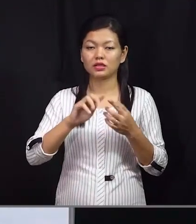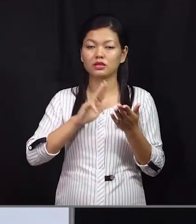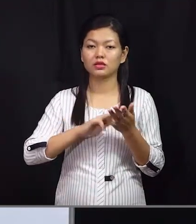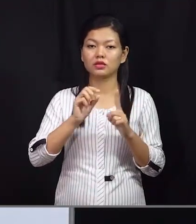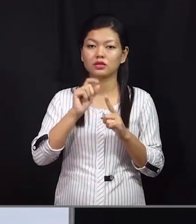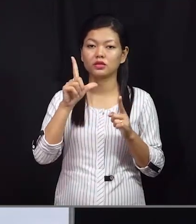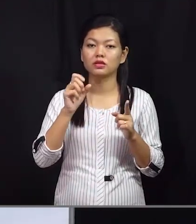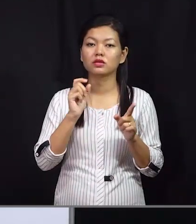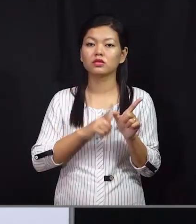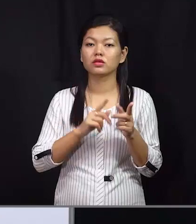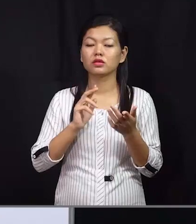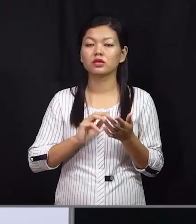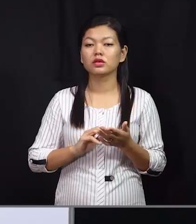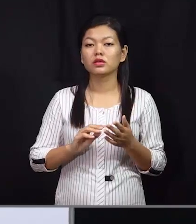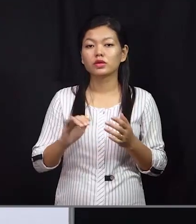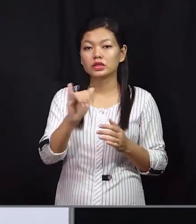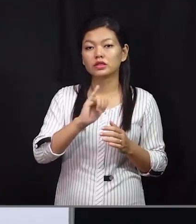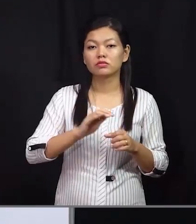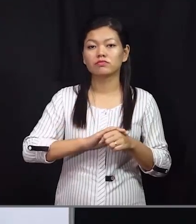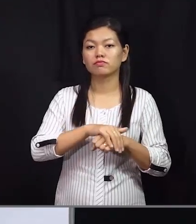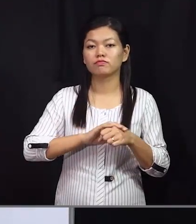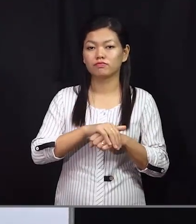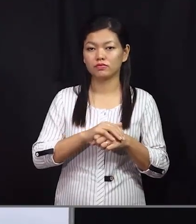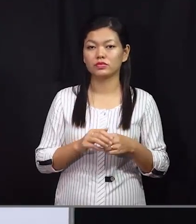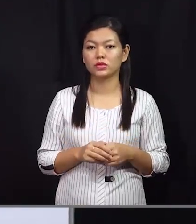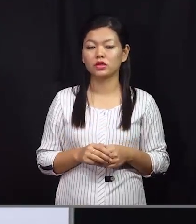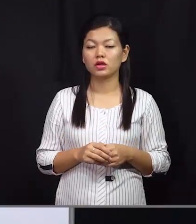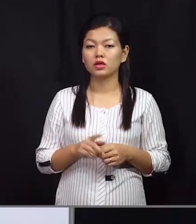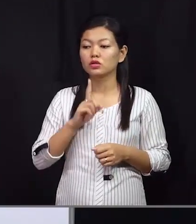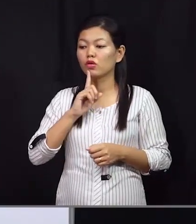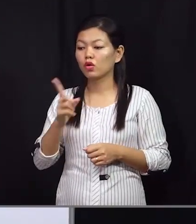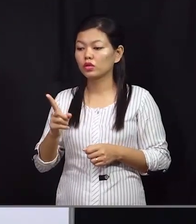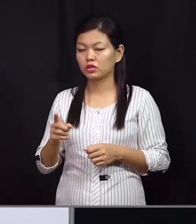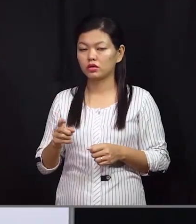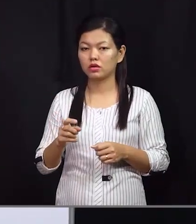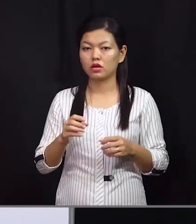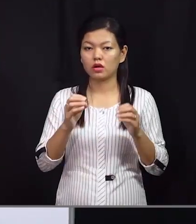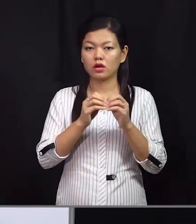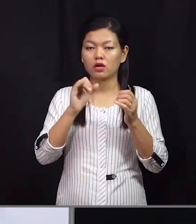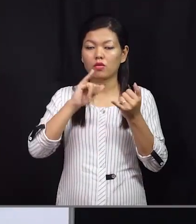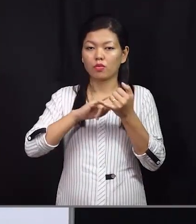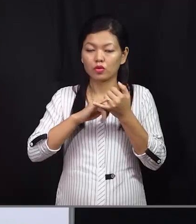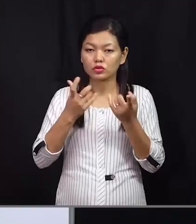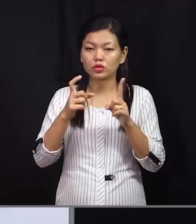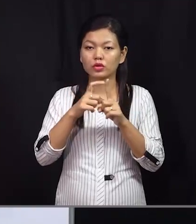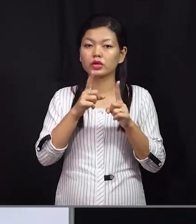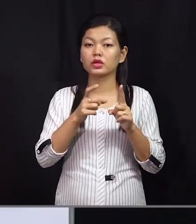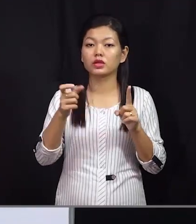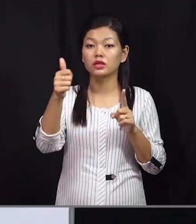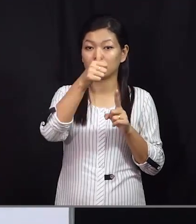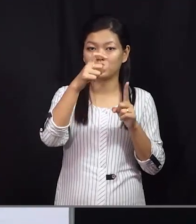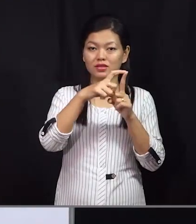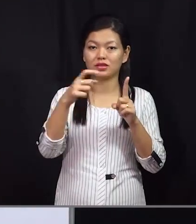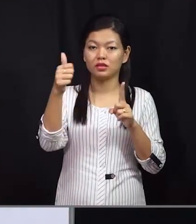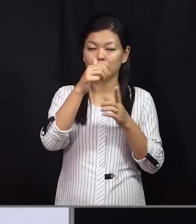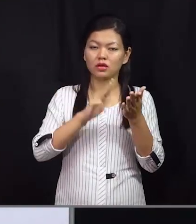acts accordingly. So, he acts according to his order. Okay. No need of capital. That means since he is